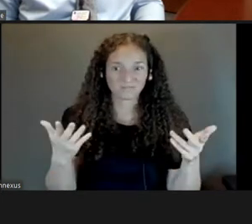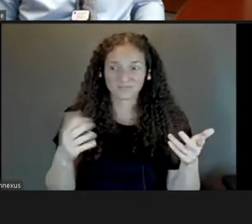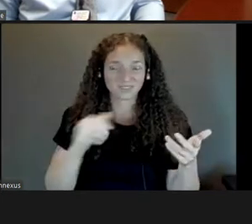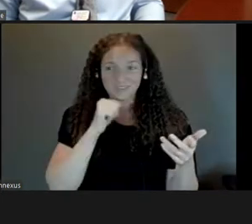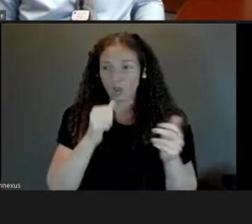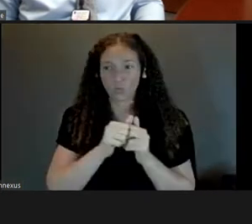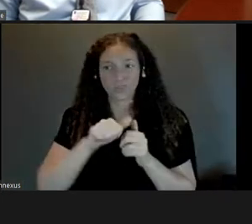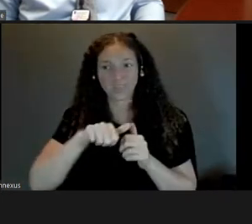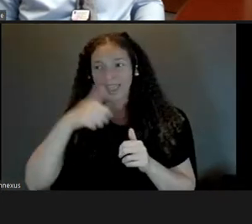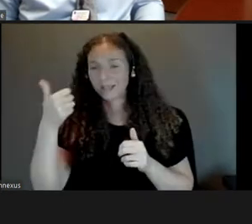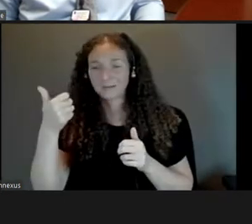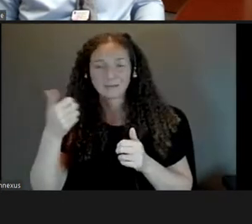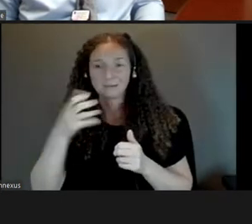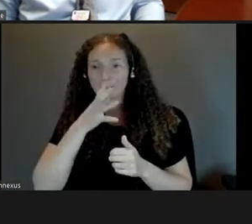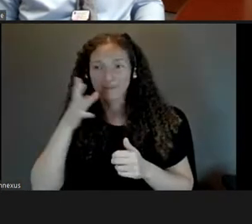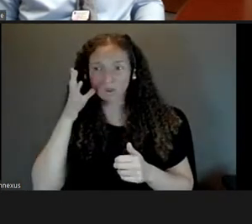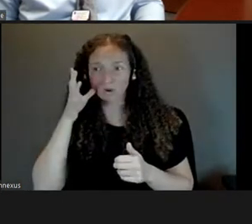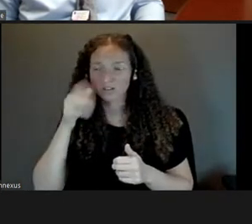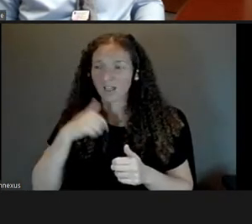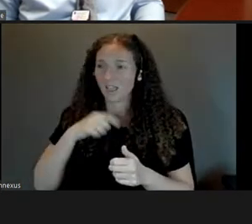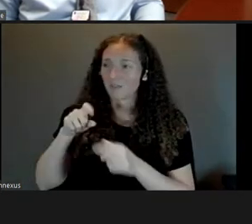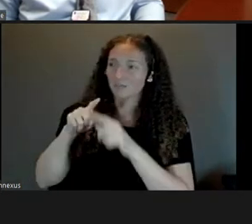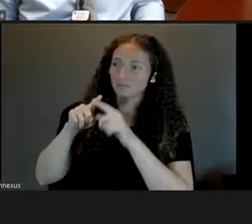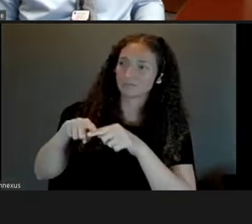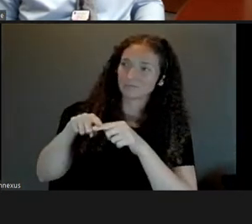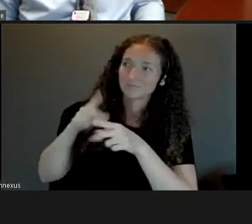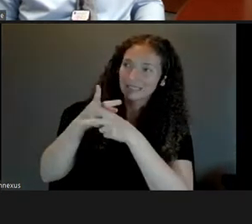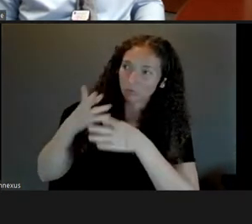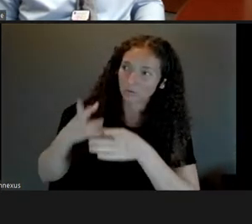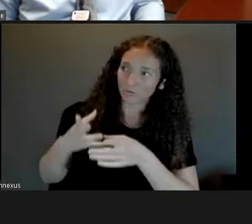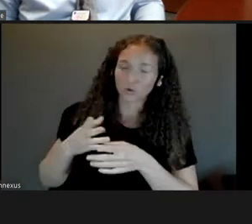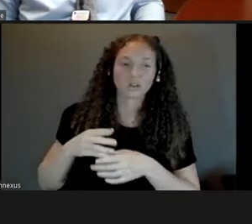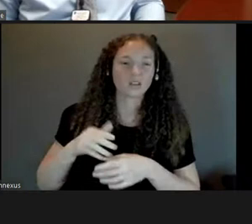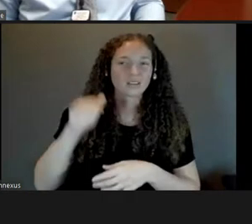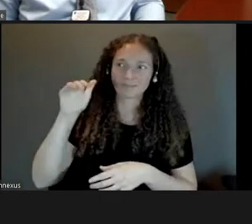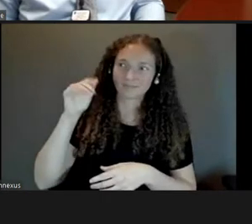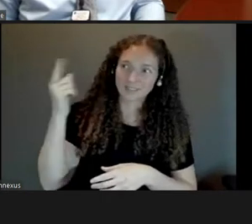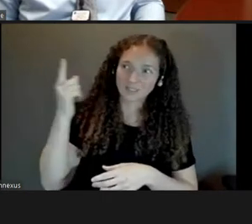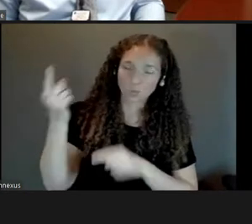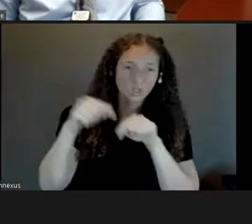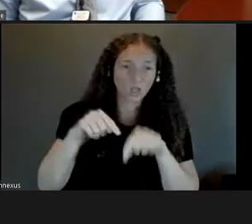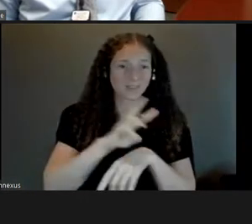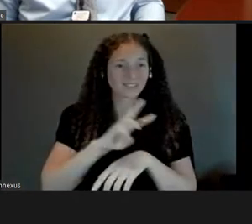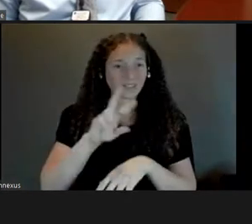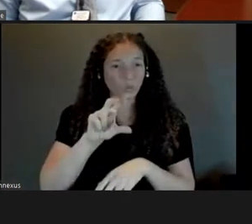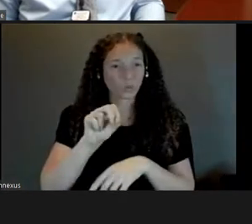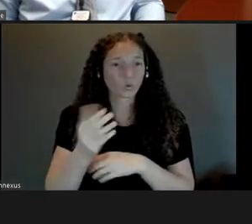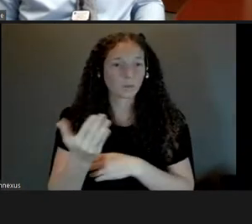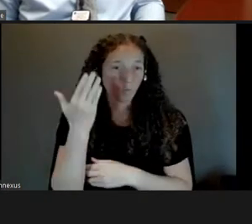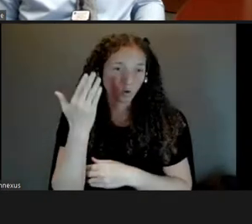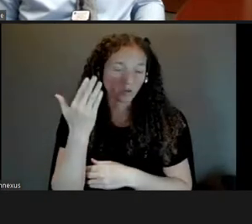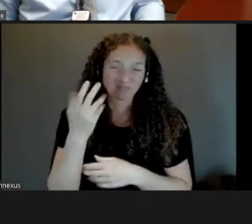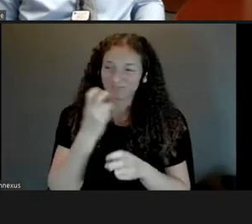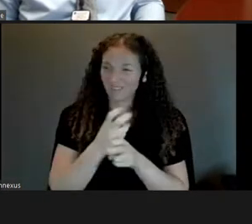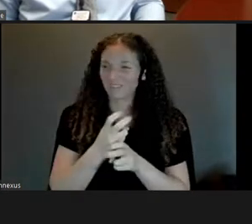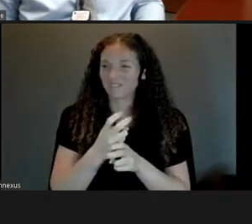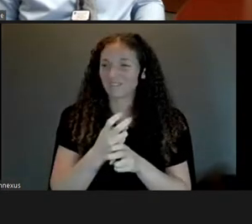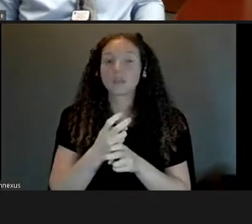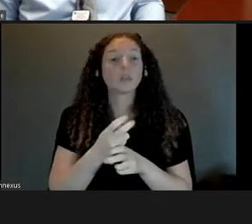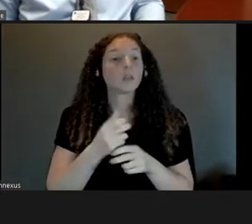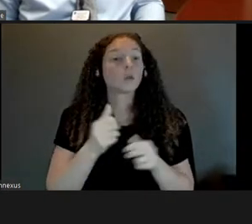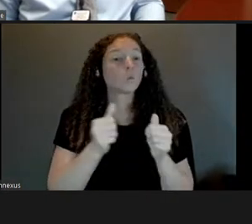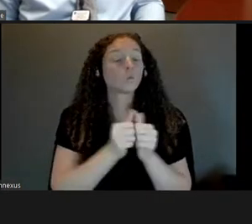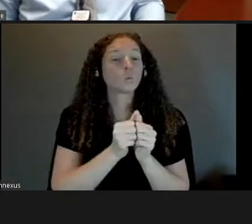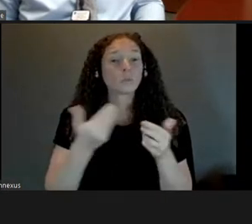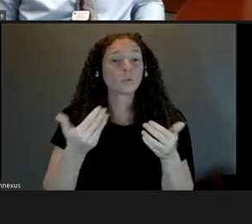Finding someone to come to stay with my children at 6:30 in the morning has proven very difficult. With the new train schedule,